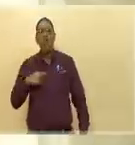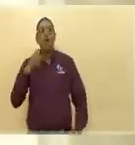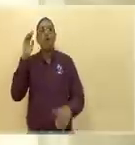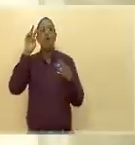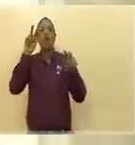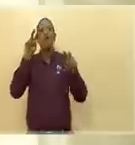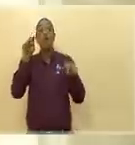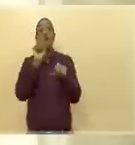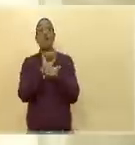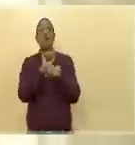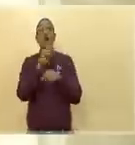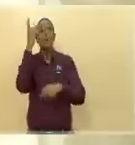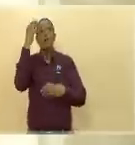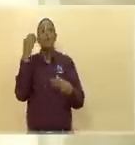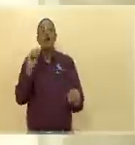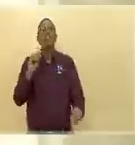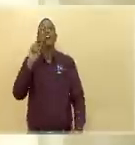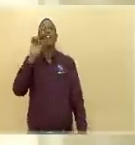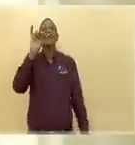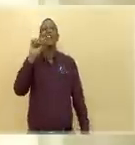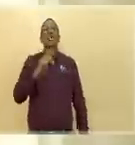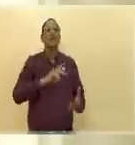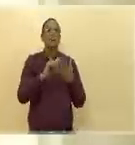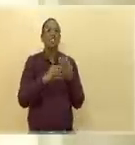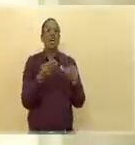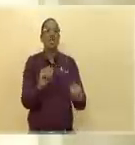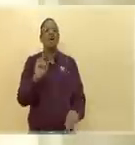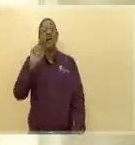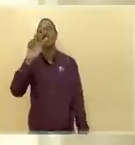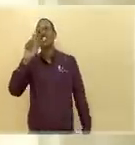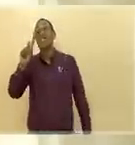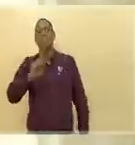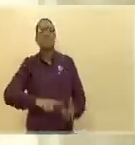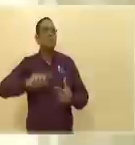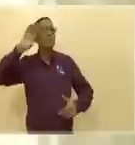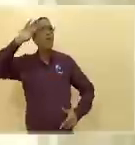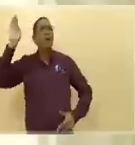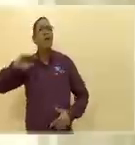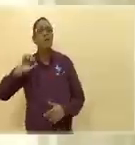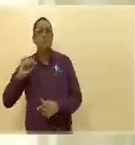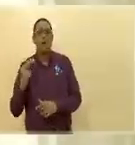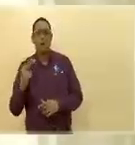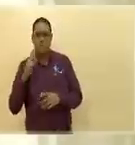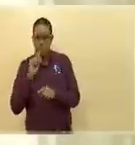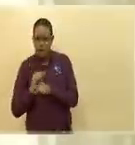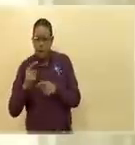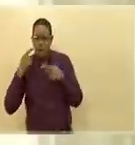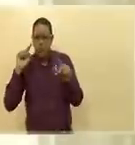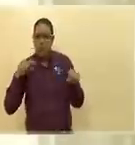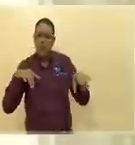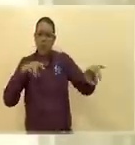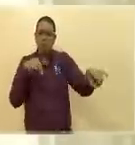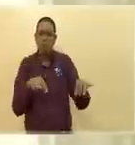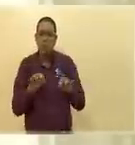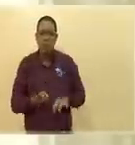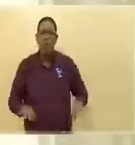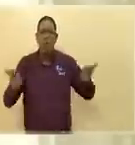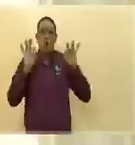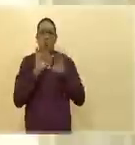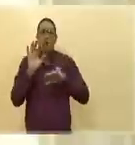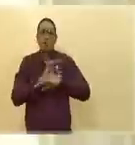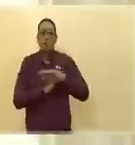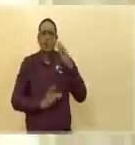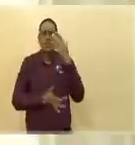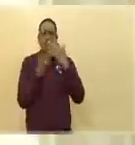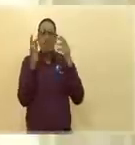Office, the RGD, and all key stakeholders to ensure the successful delivery of this very important digital transformation